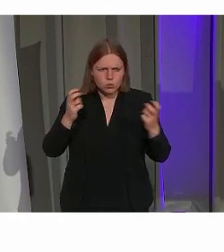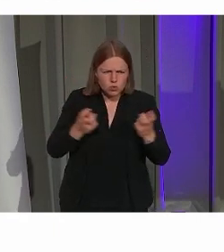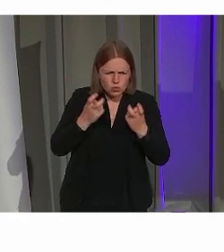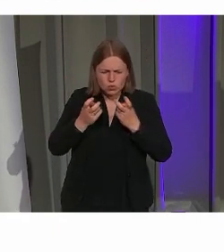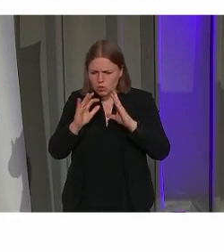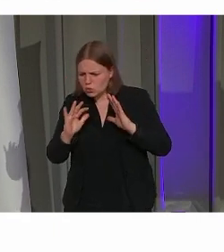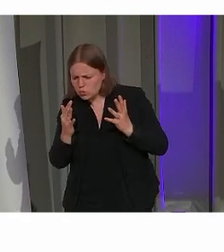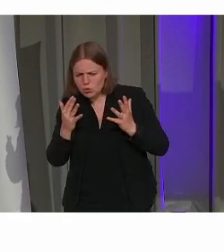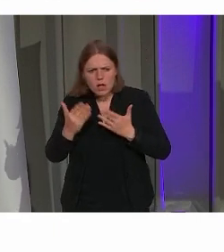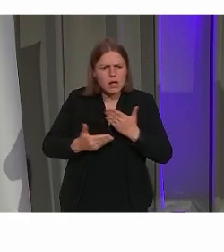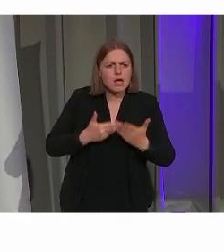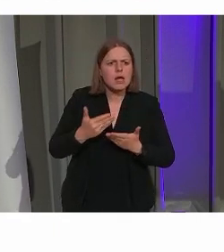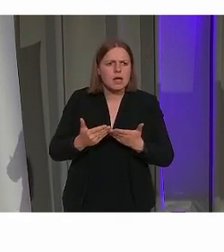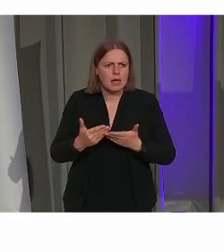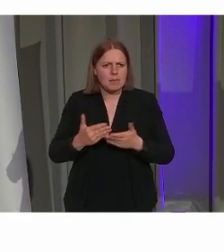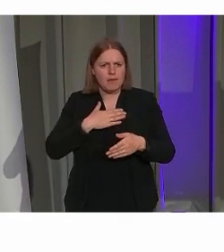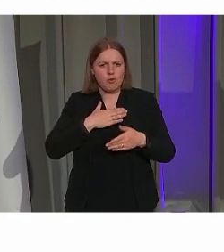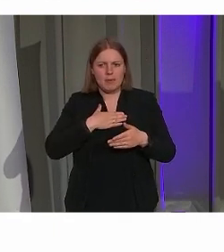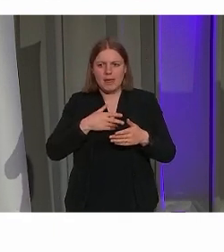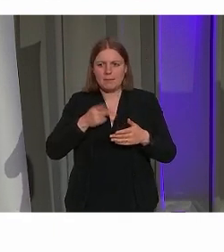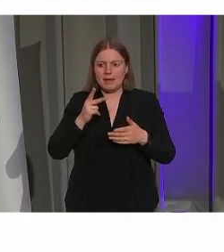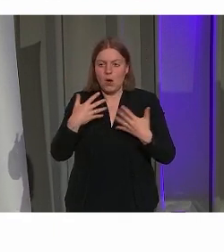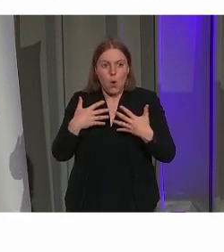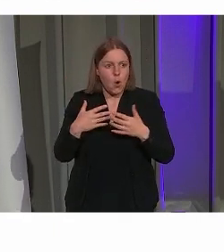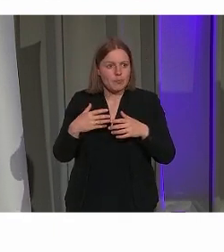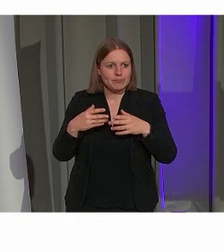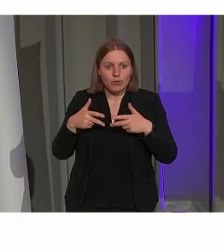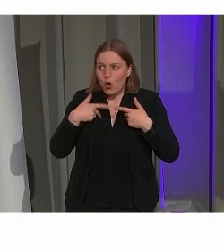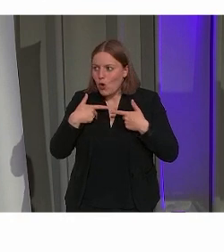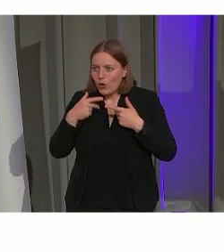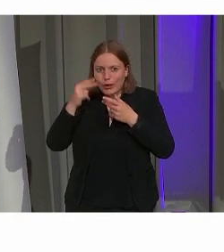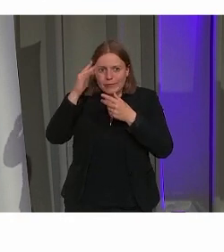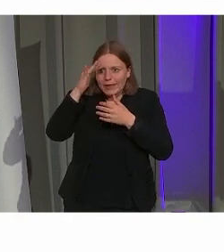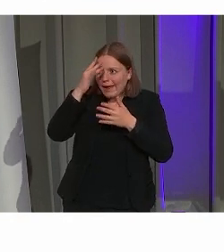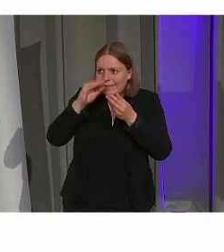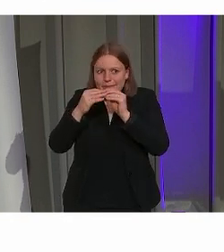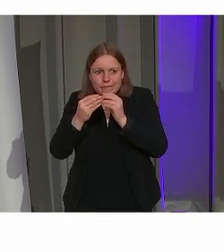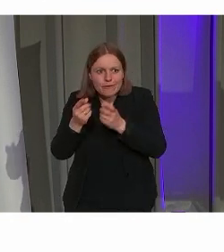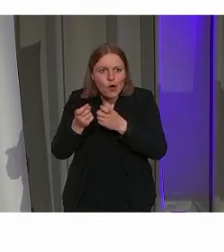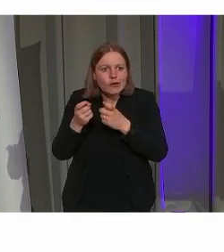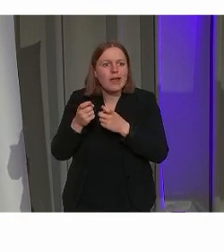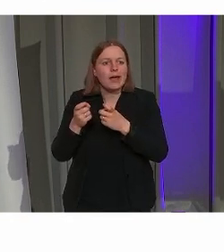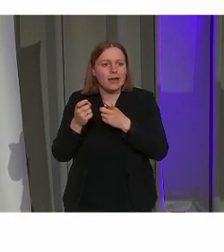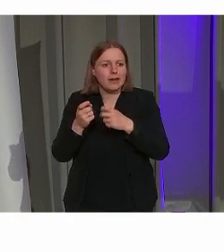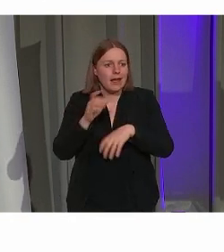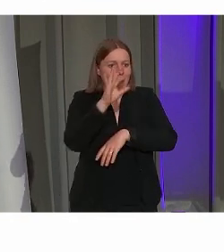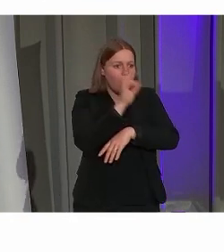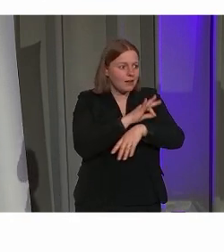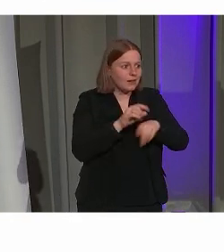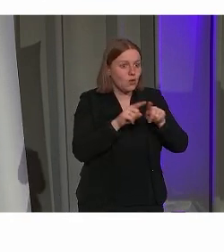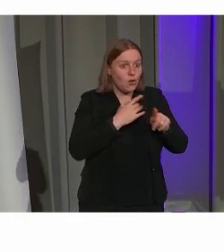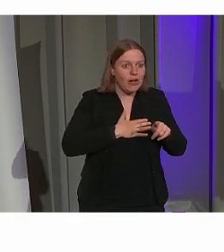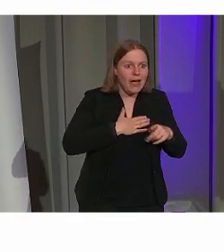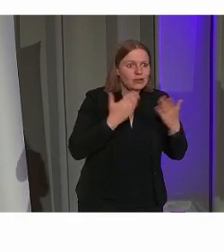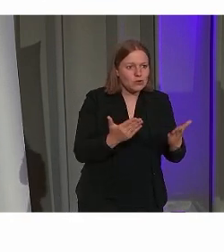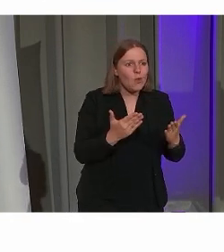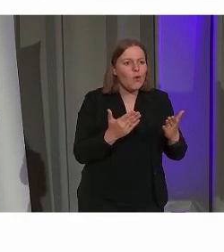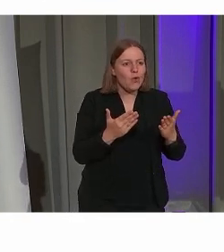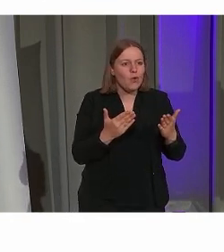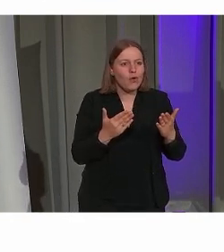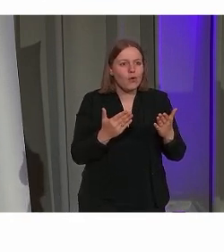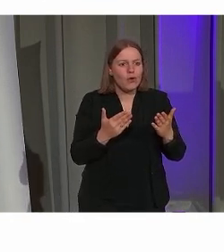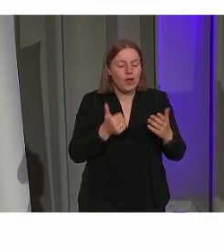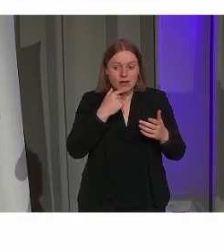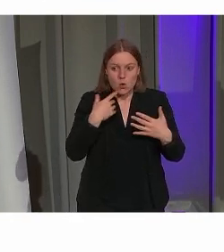accessibility and heritage, it's sometimes difficult, often difficult, but I see it as a creative